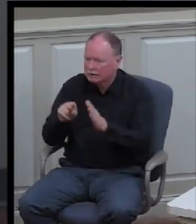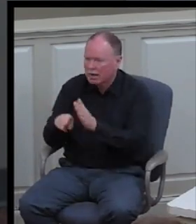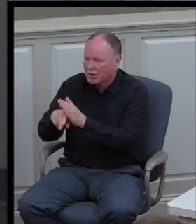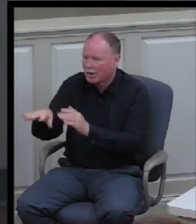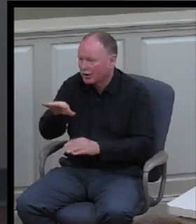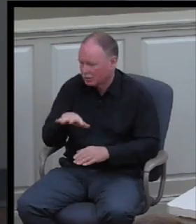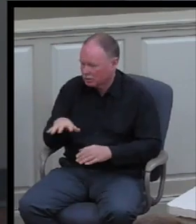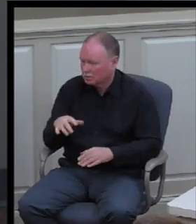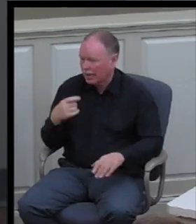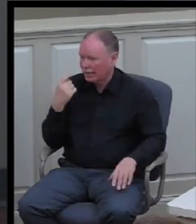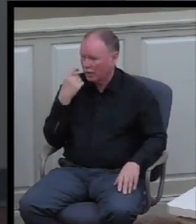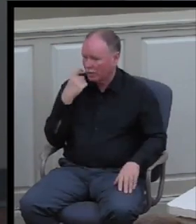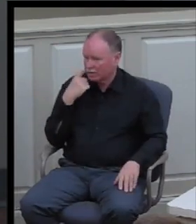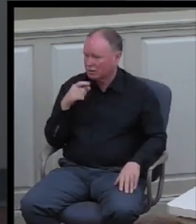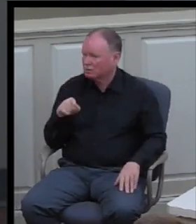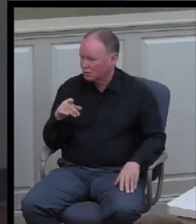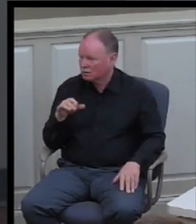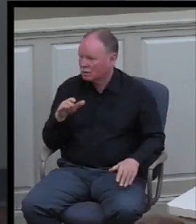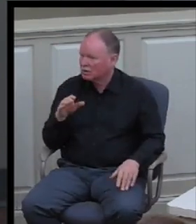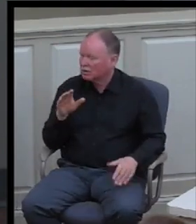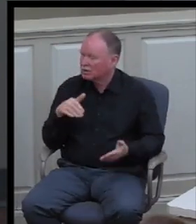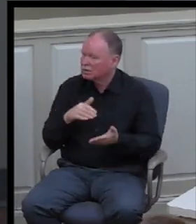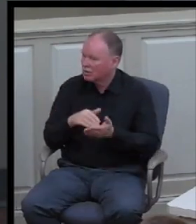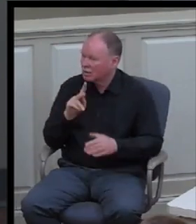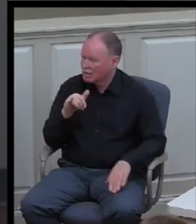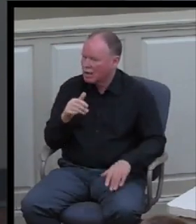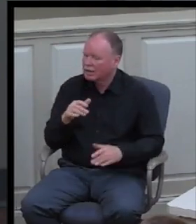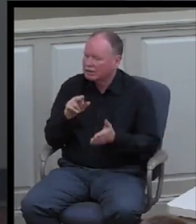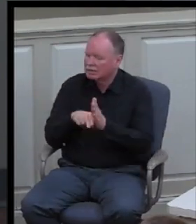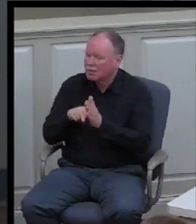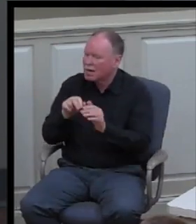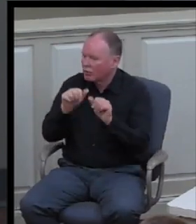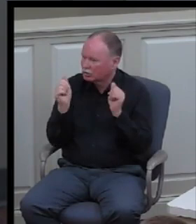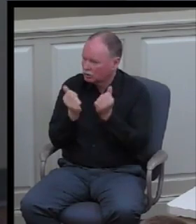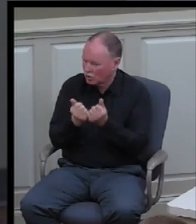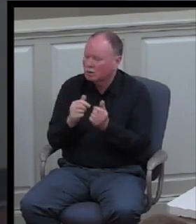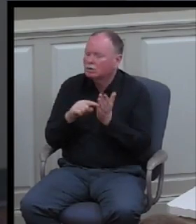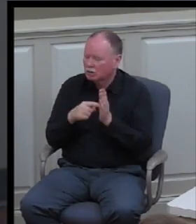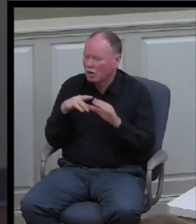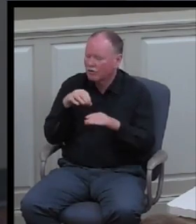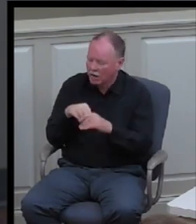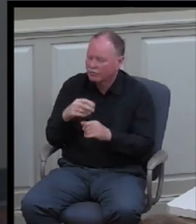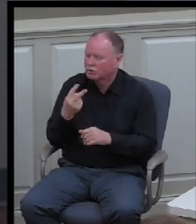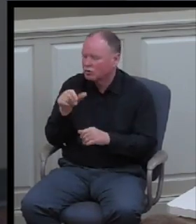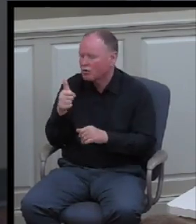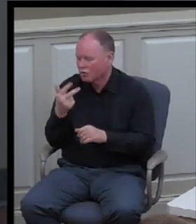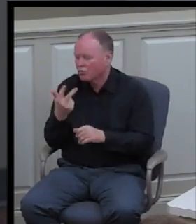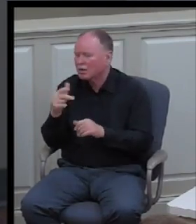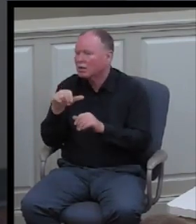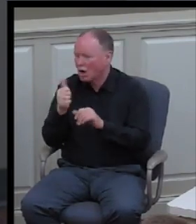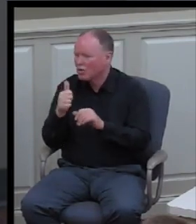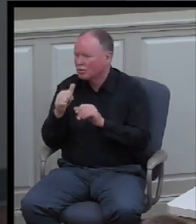lately when the Central Kentucky African American Cemetery Association started working on it, and 2 or 3 other things. We